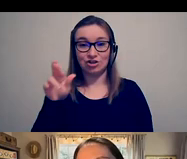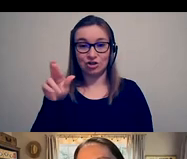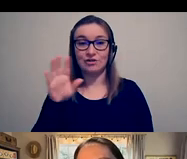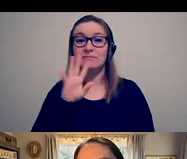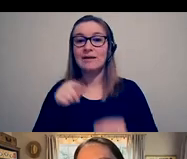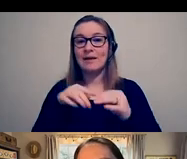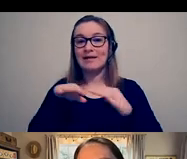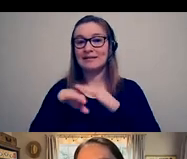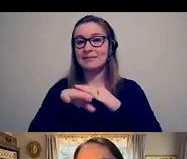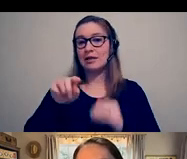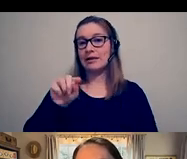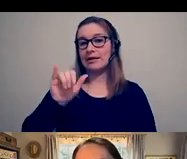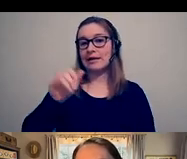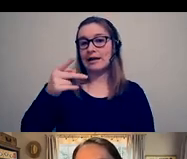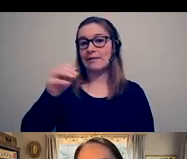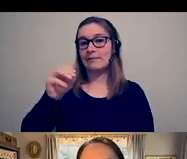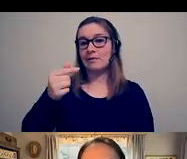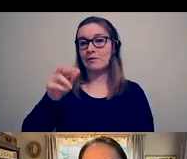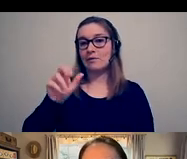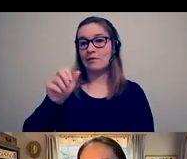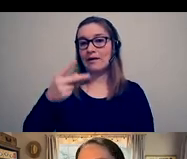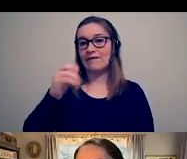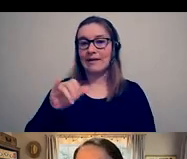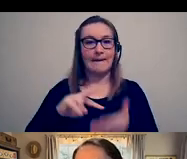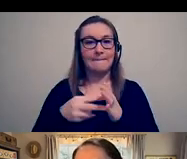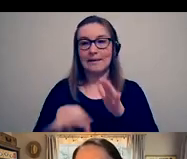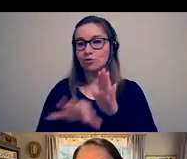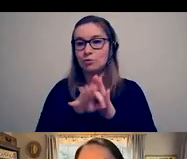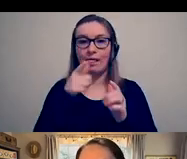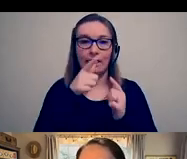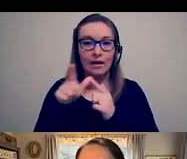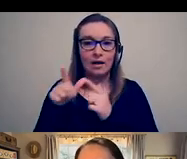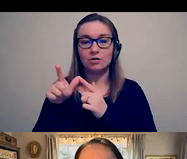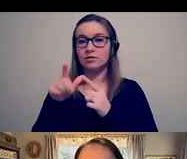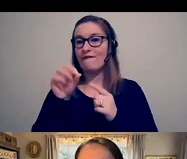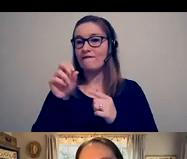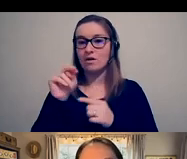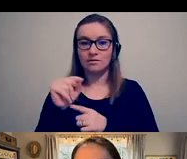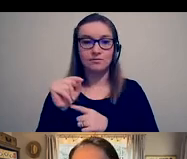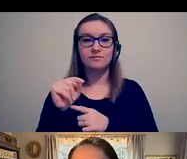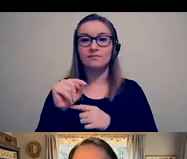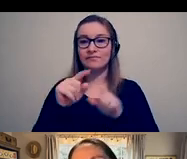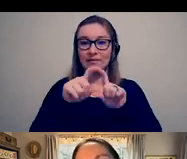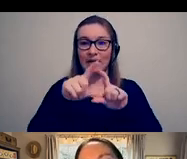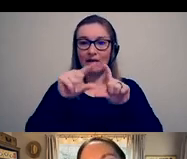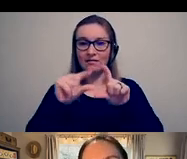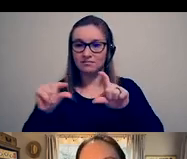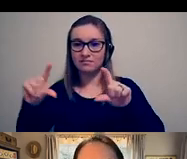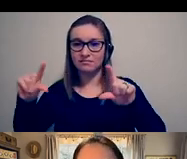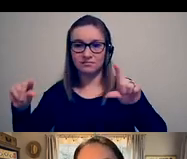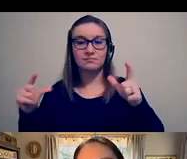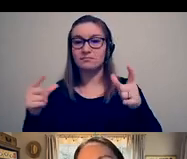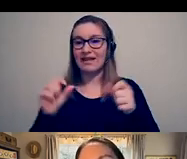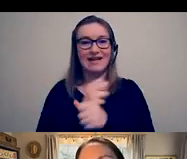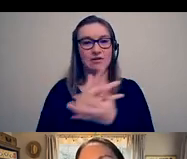So how to choose fonts, spacing, line height, padding, how wide your columns can be, everything related